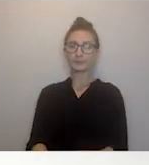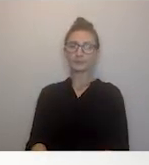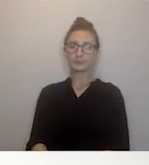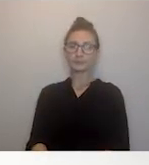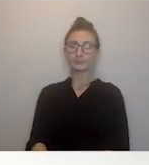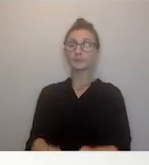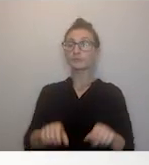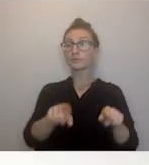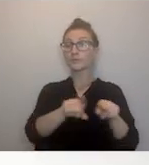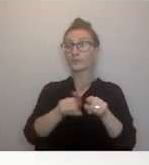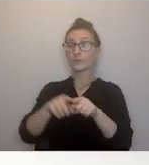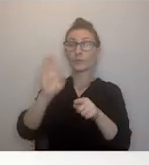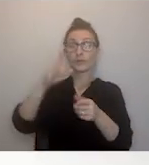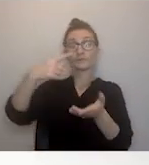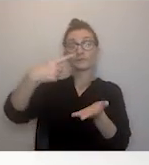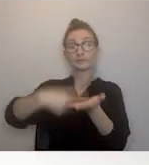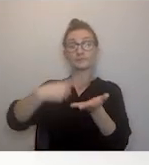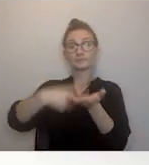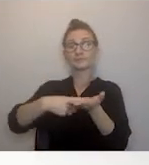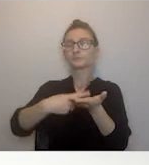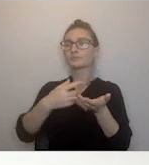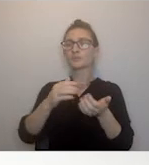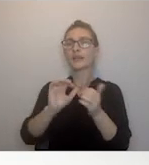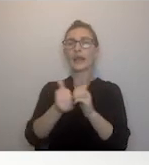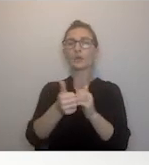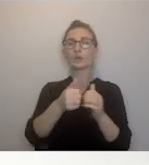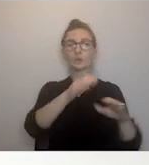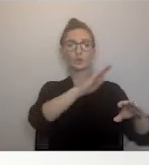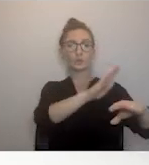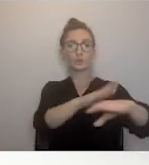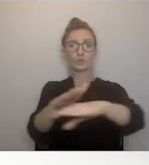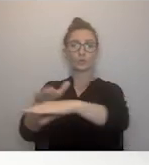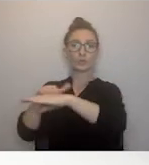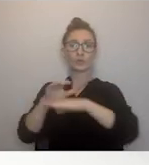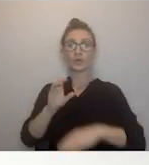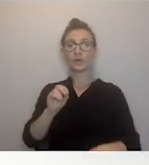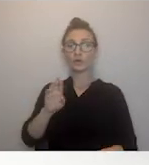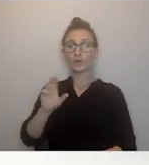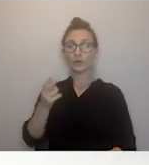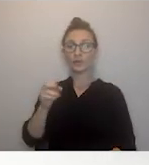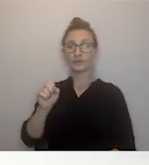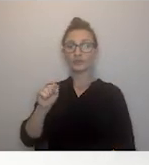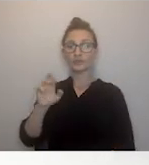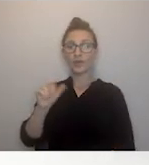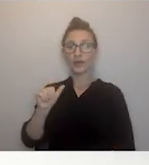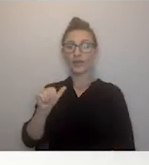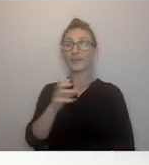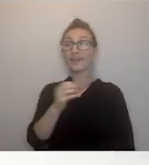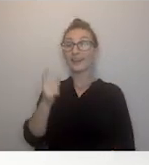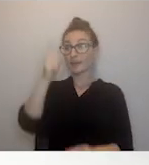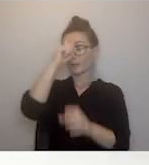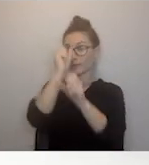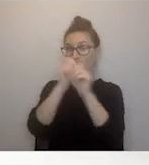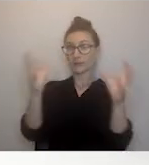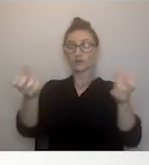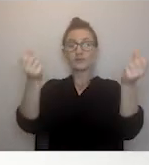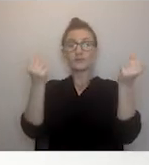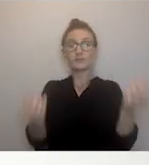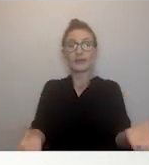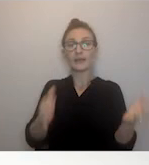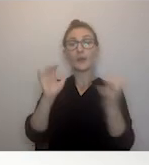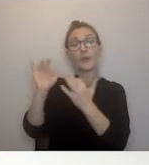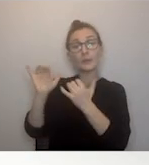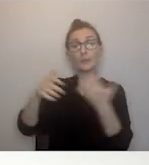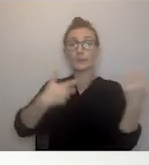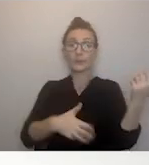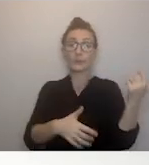within an actual score. We'll also talk about what it is like to cue an orchestra and the elements of the orchestra, and imagine a room full of